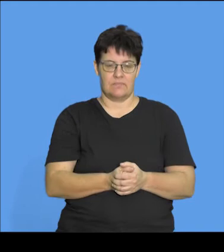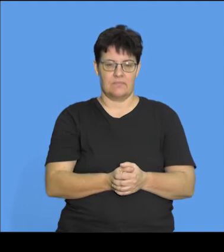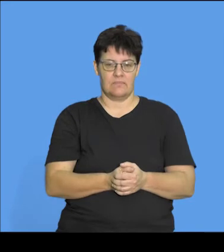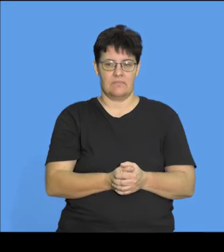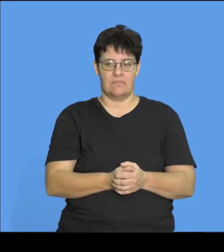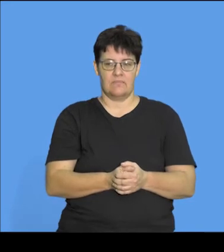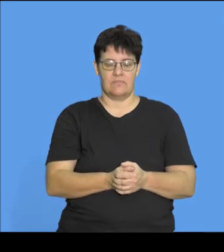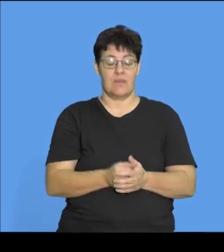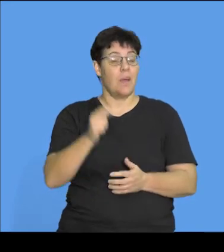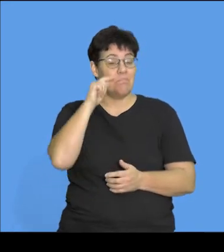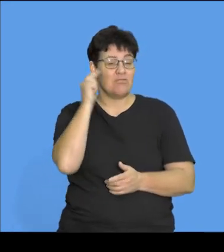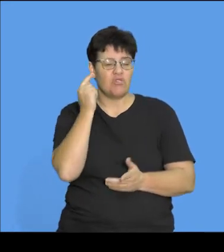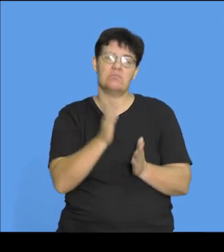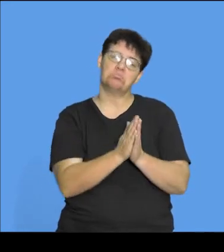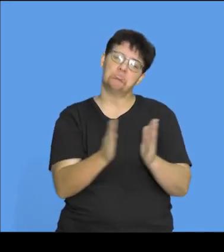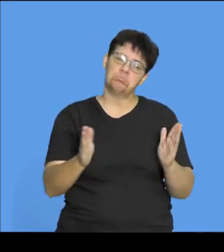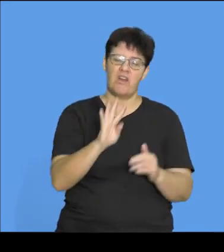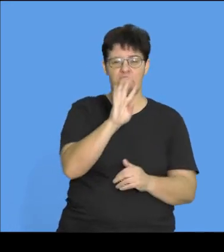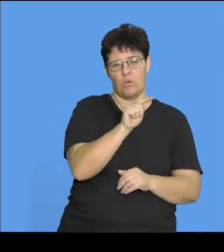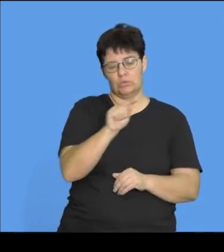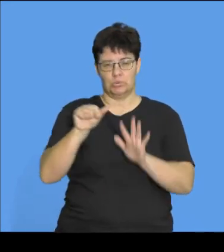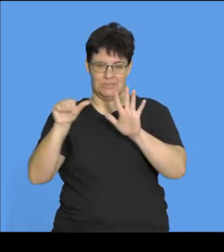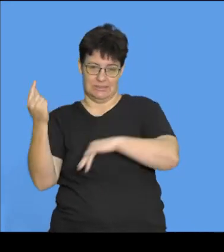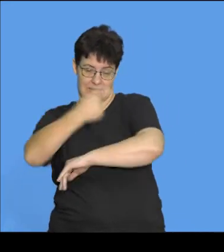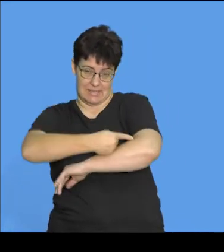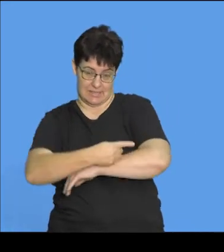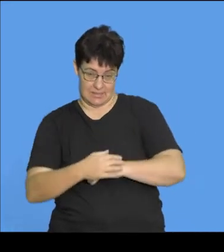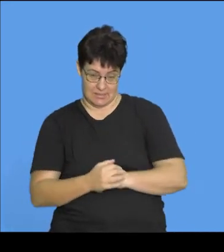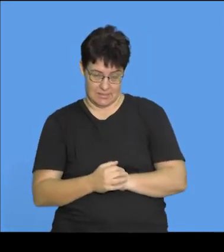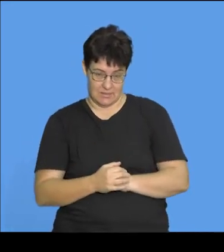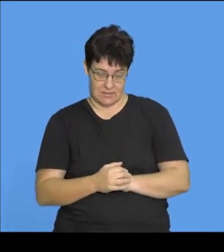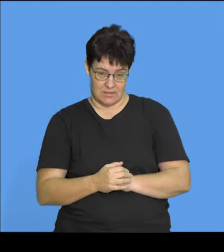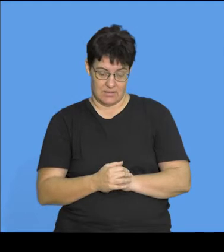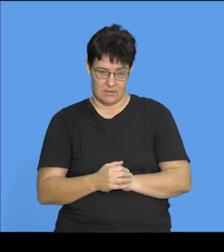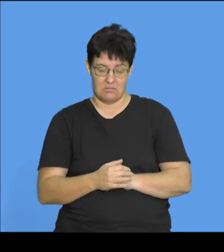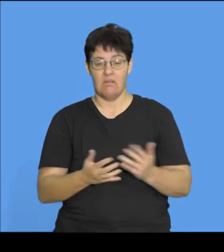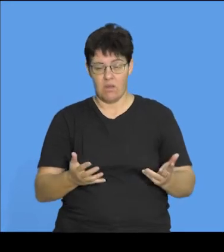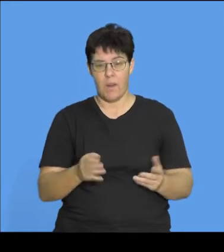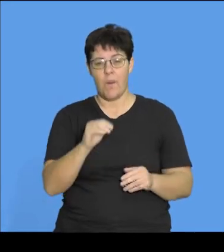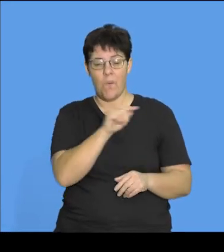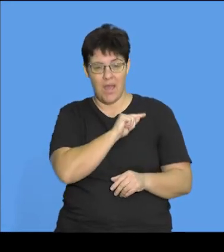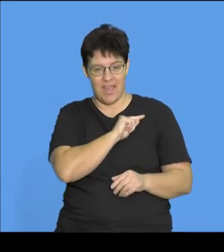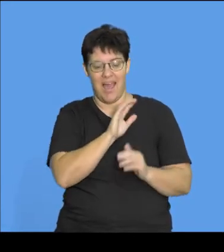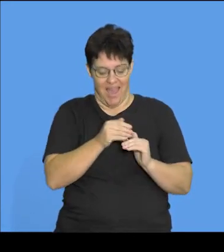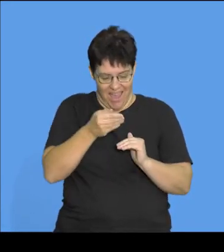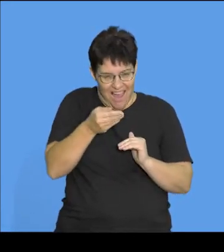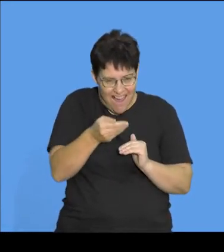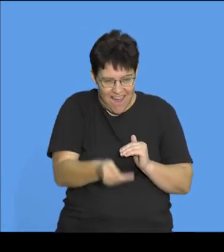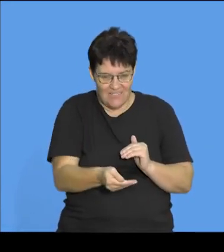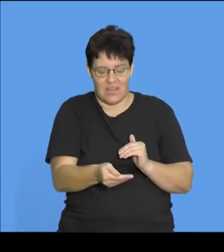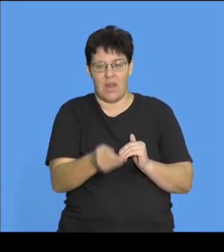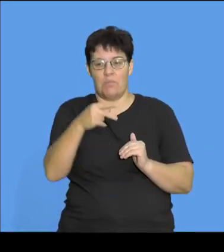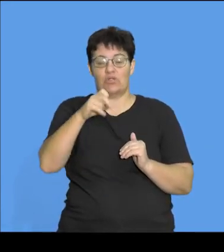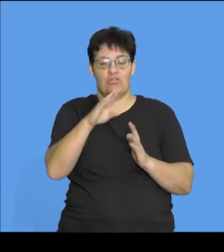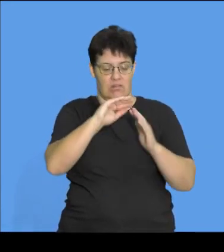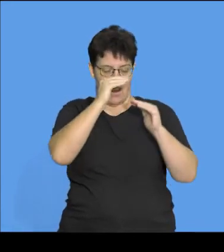Menstruation can last between 4 to 6 days. And this is essentially immediately after the progesterone levels